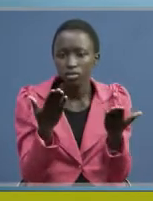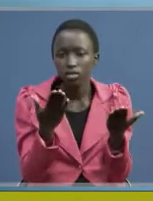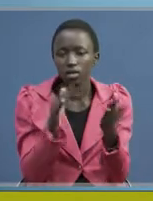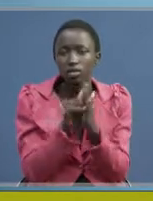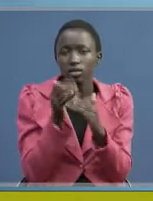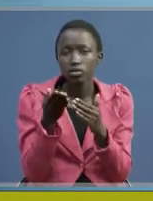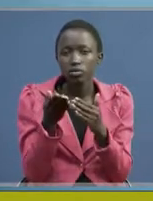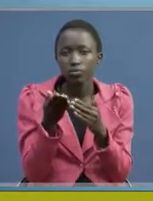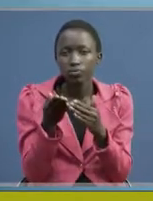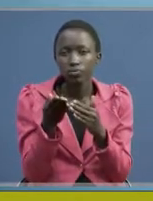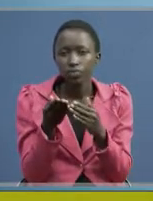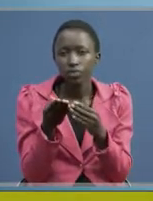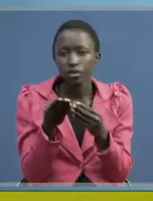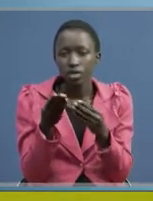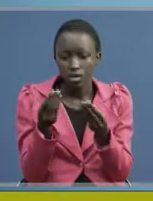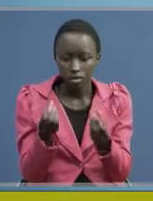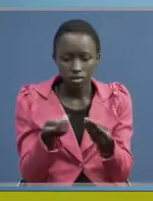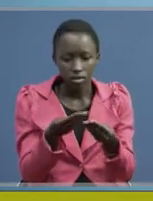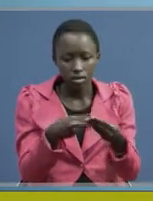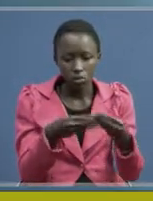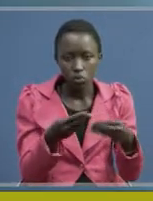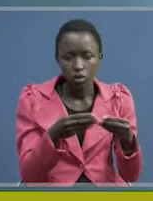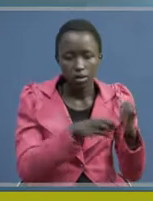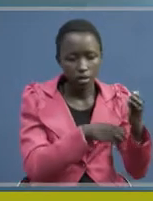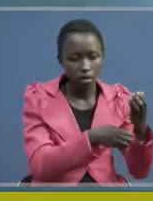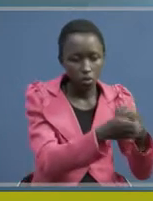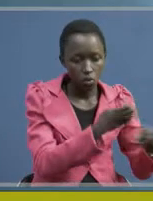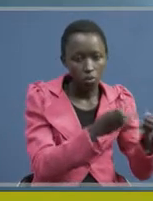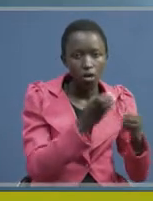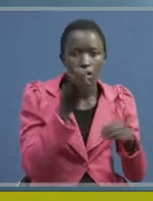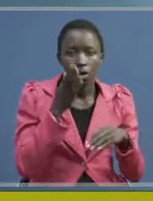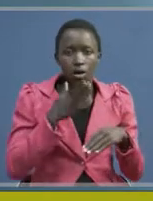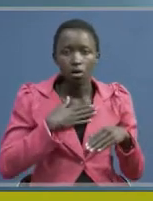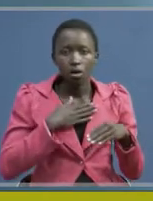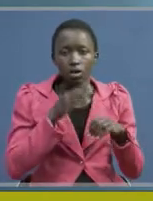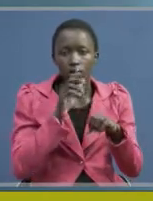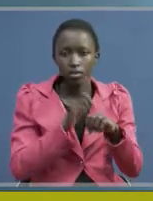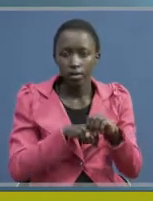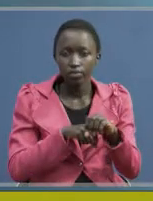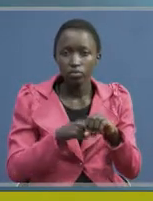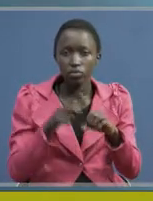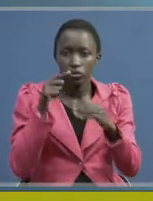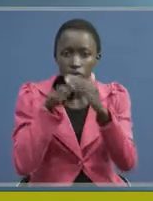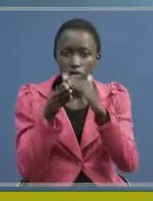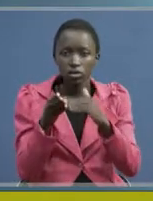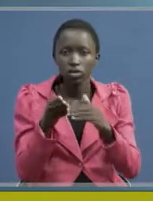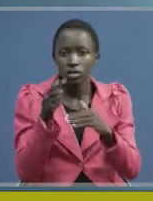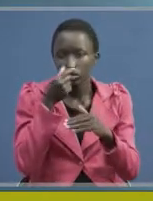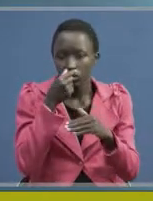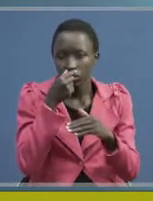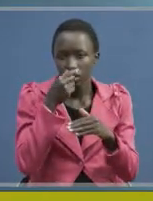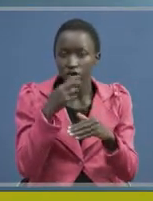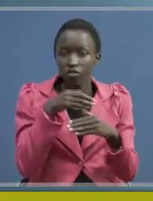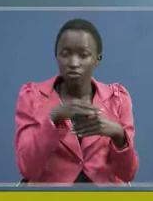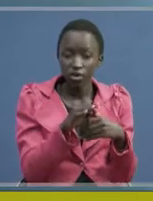are illicitly traded towards our economy. When goods are getting into Tanzania and they are passing by our country,